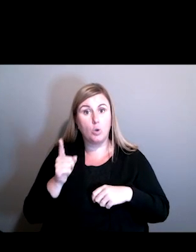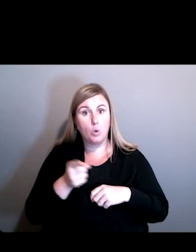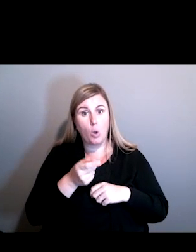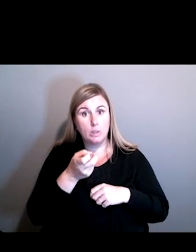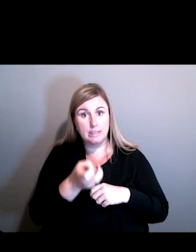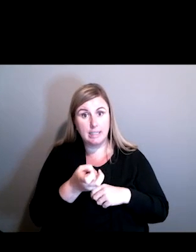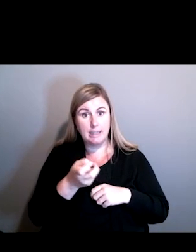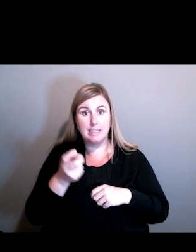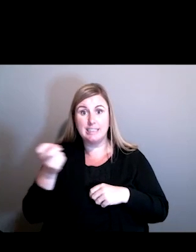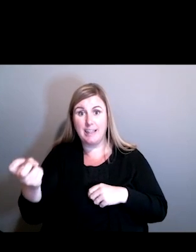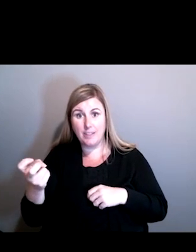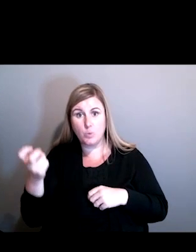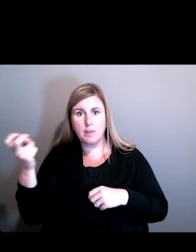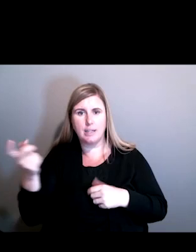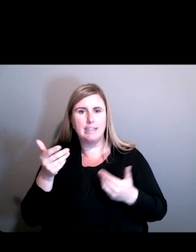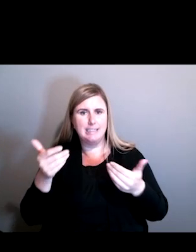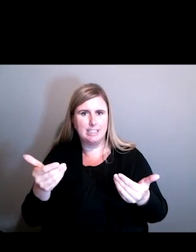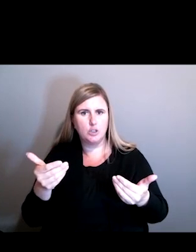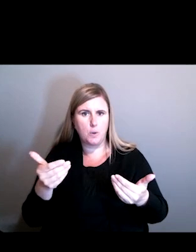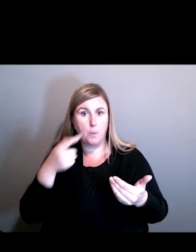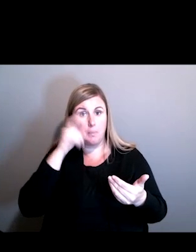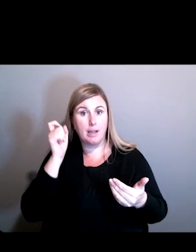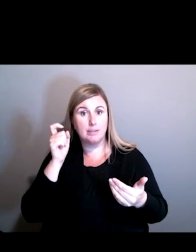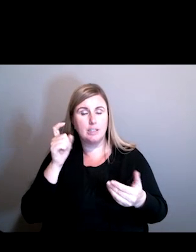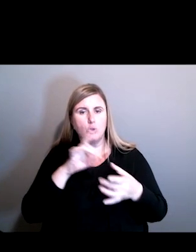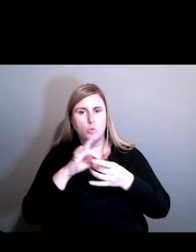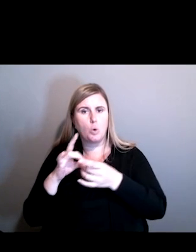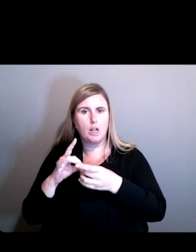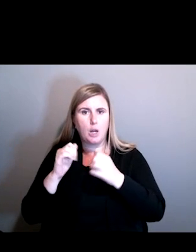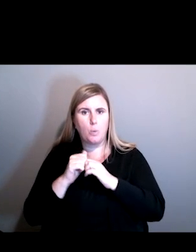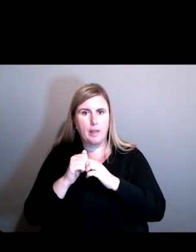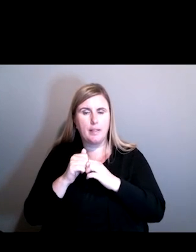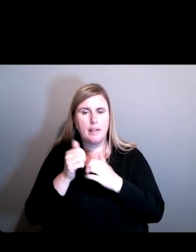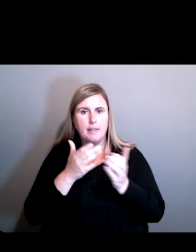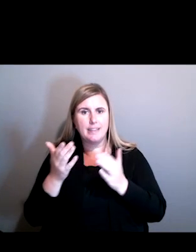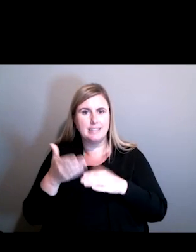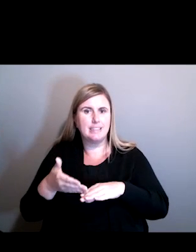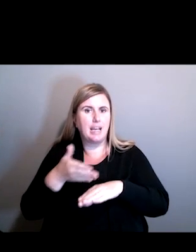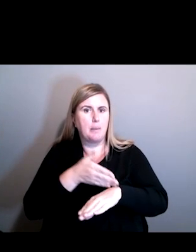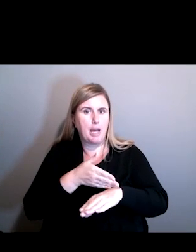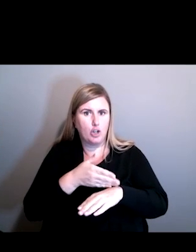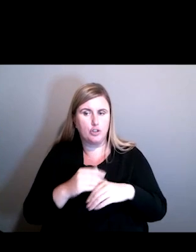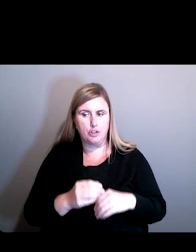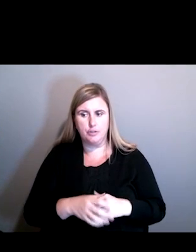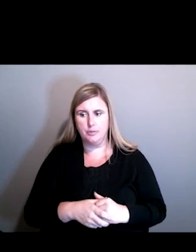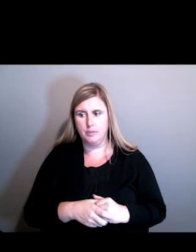said, go there, sit in this one, he did so because it was correlated with things getting